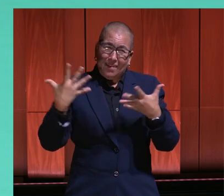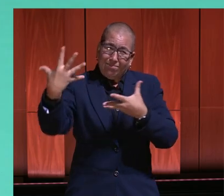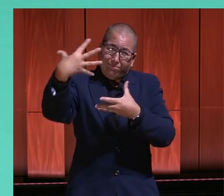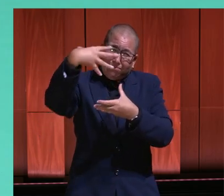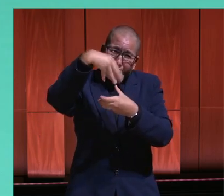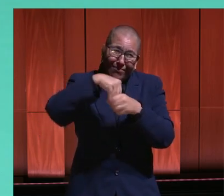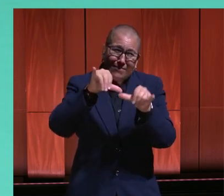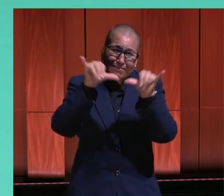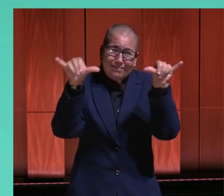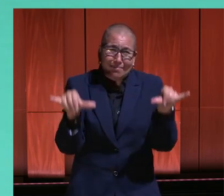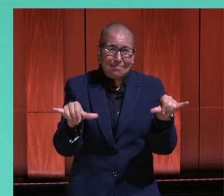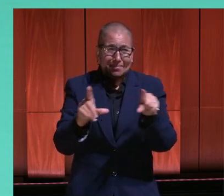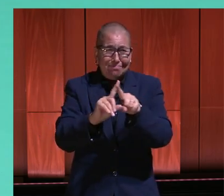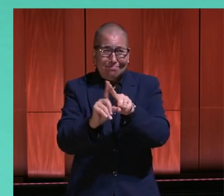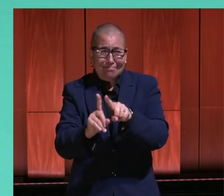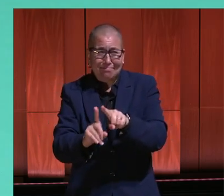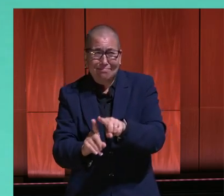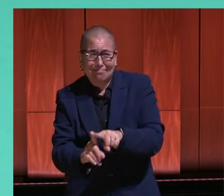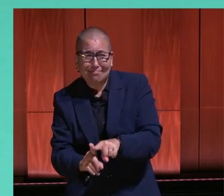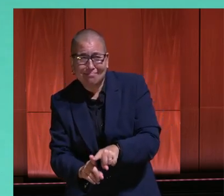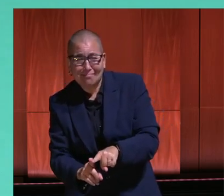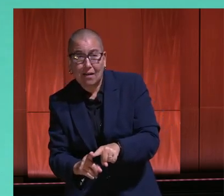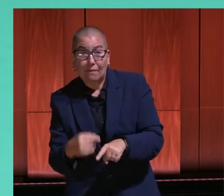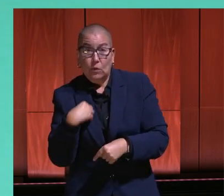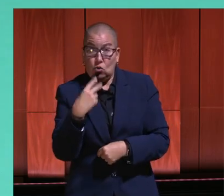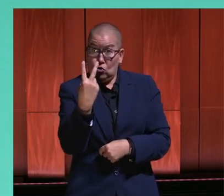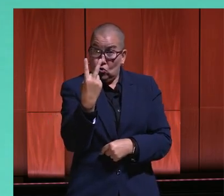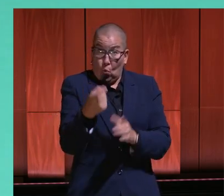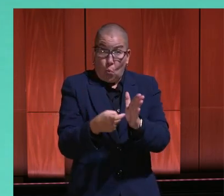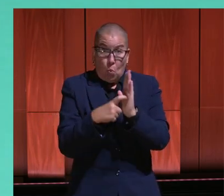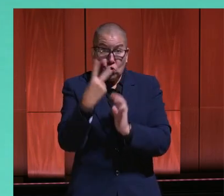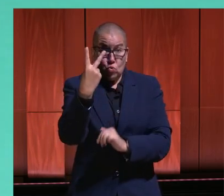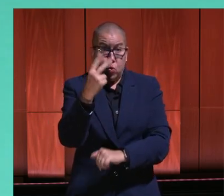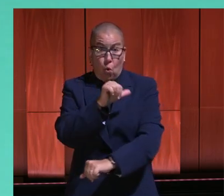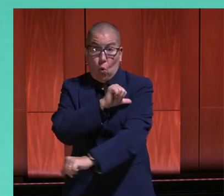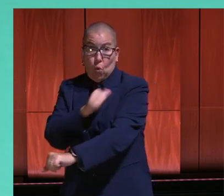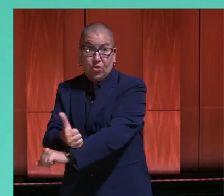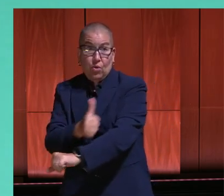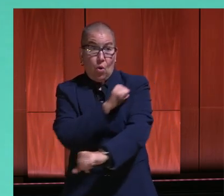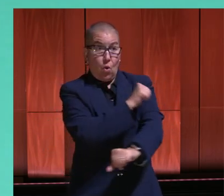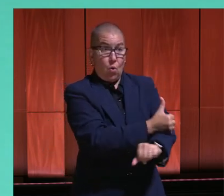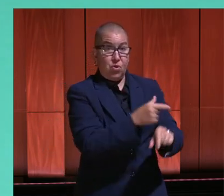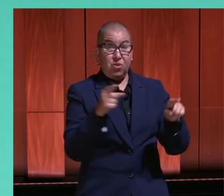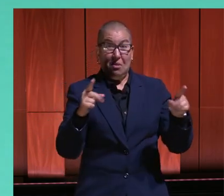month. So cybersecurity is in everything.